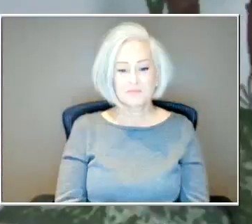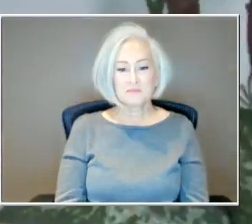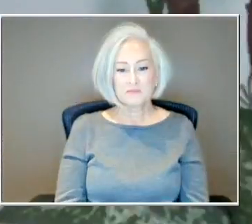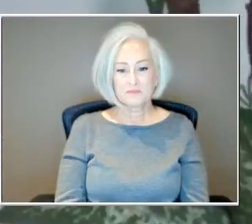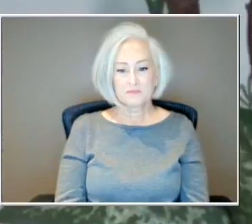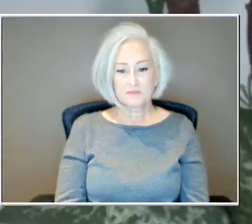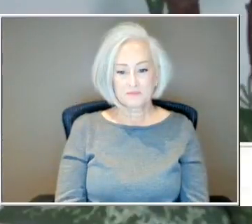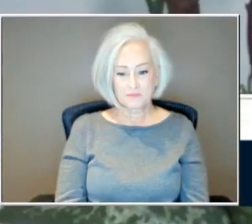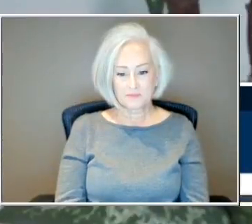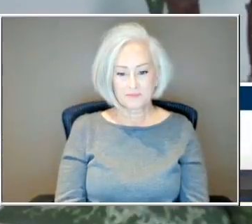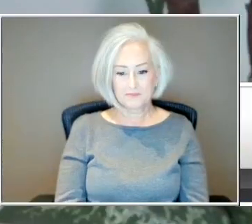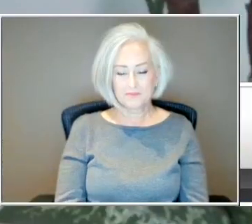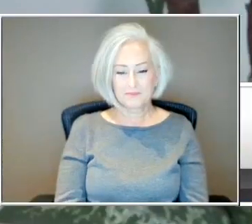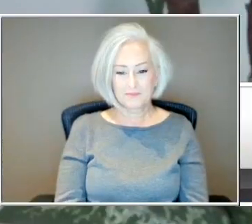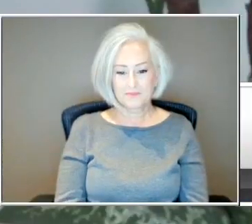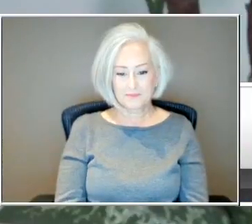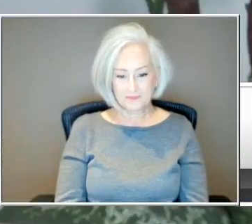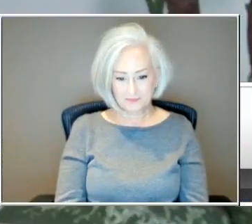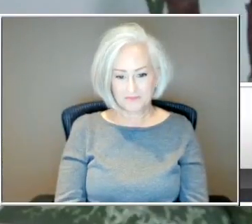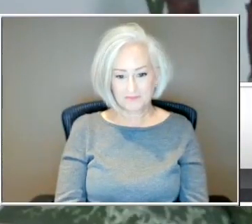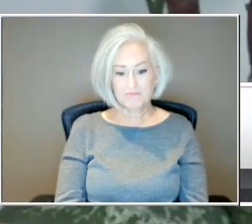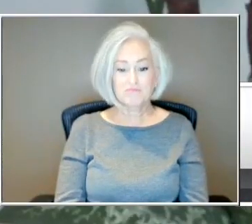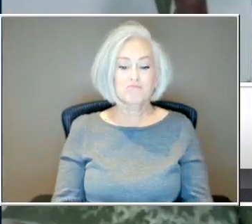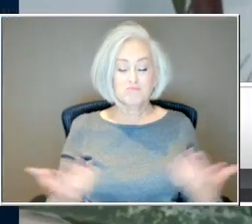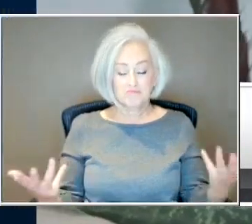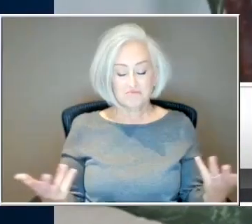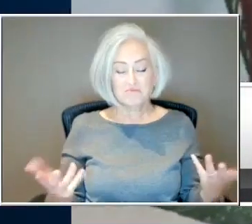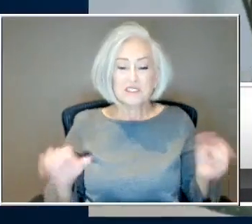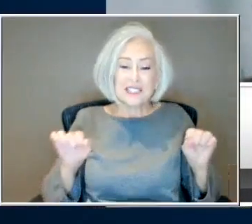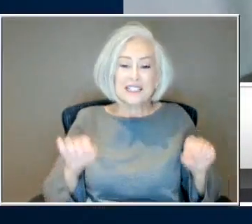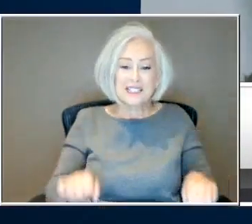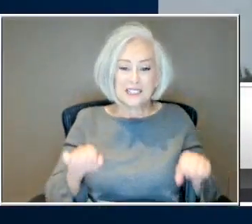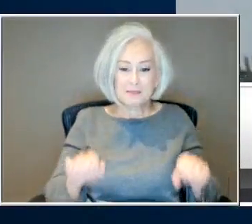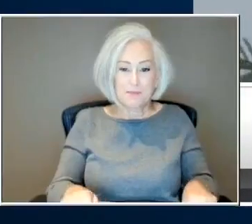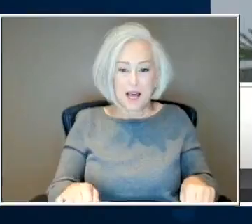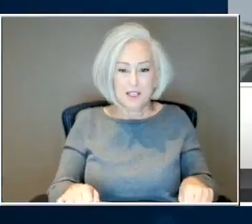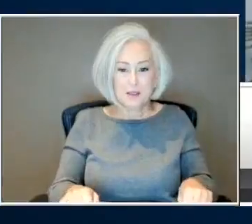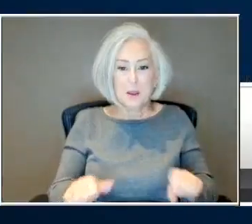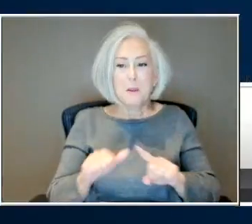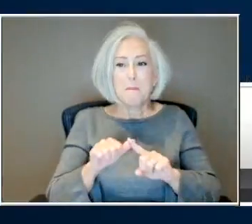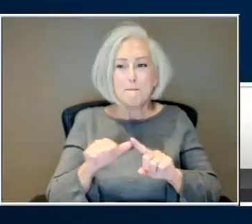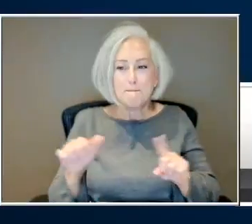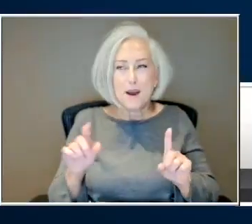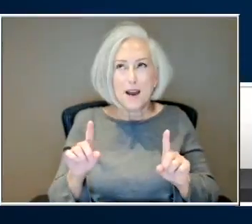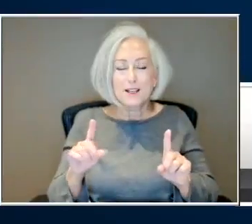This would be theoretically possible, but exceptionally rare.